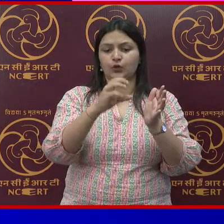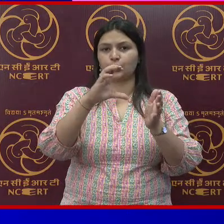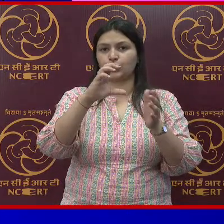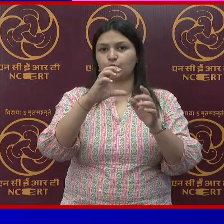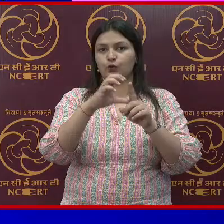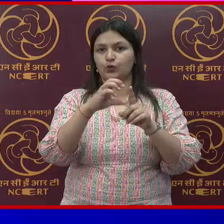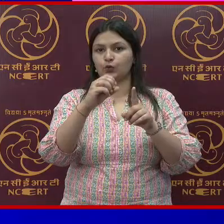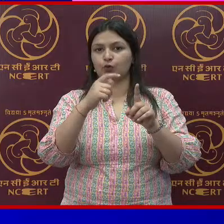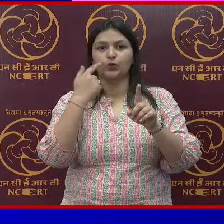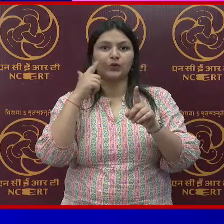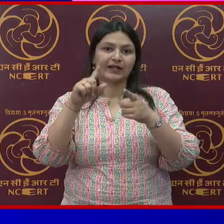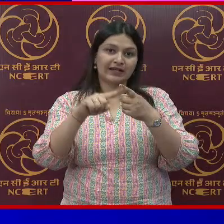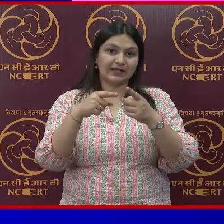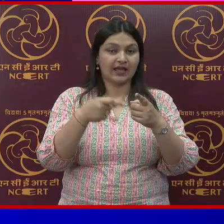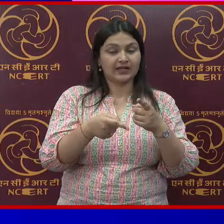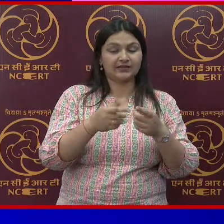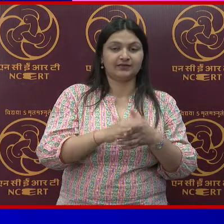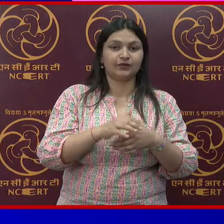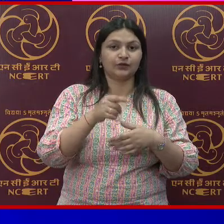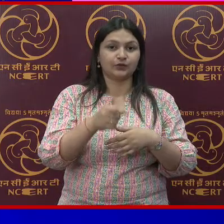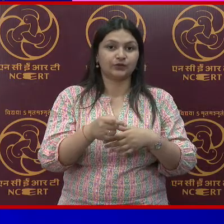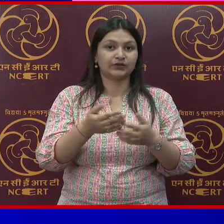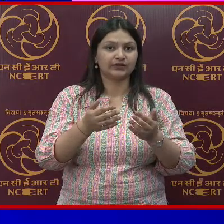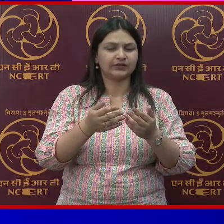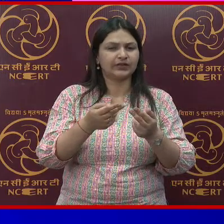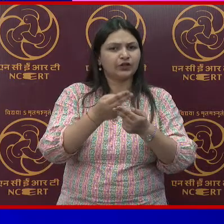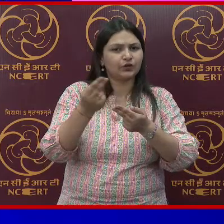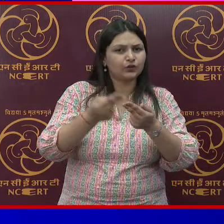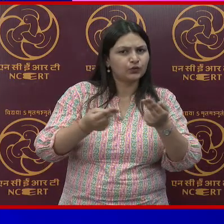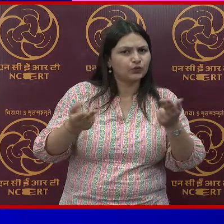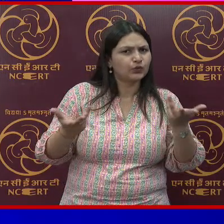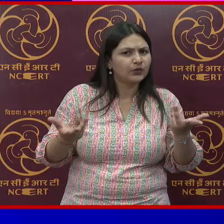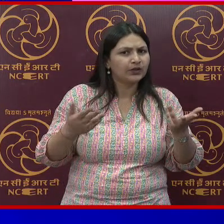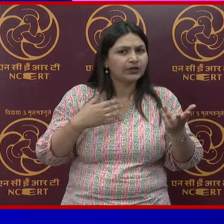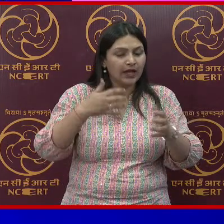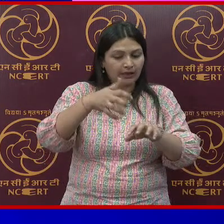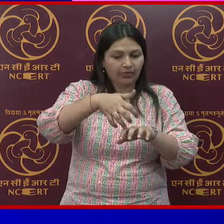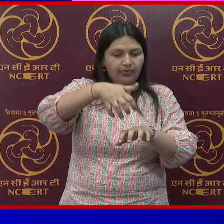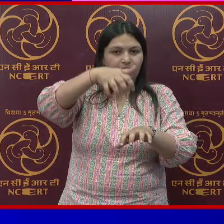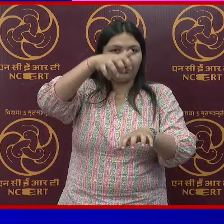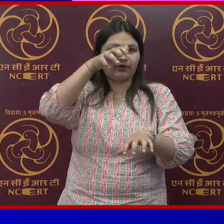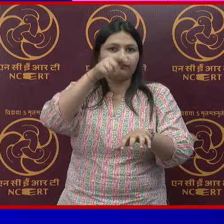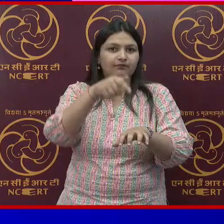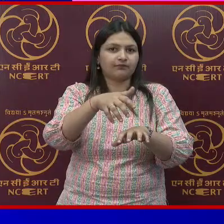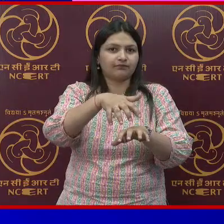is the creativity of the child, that he has drawn an alligator out of